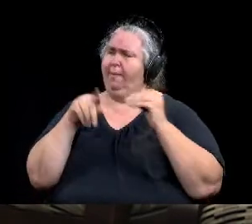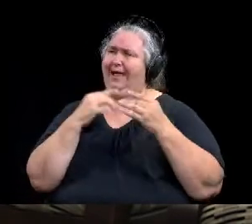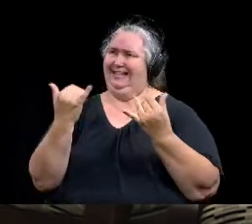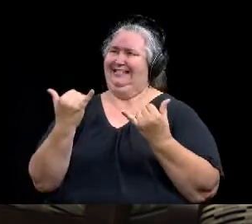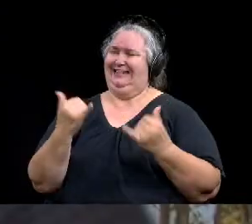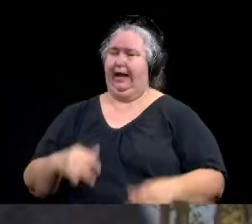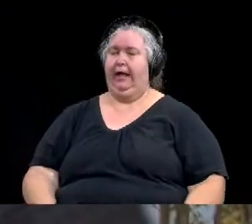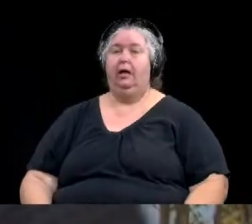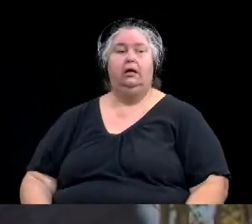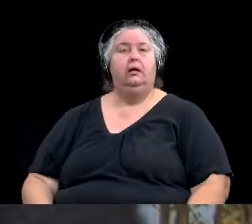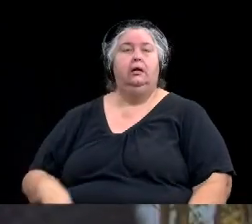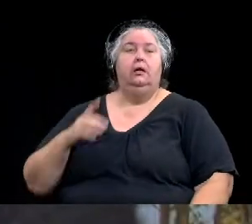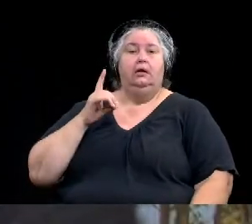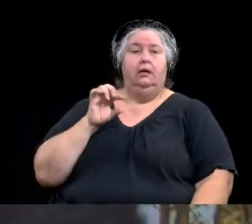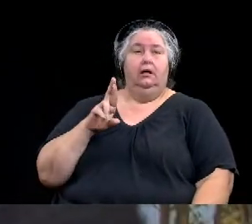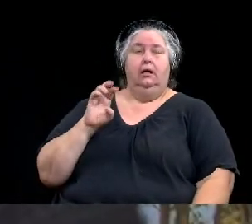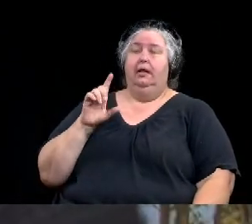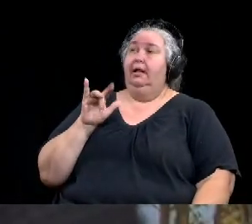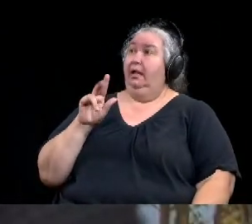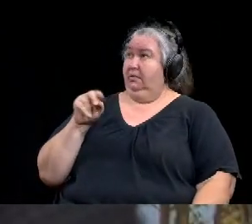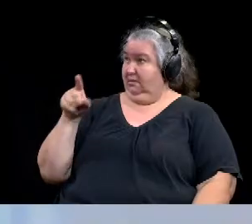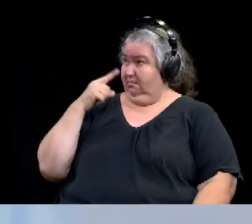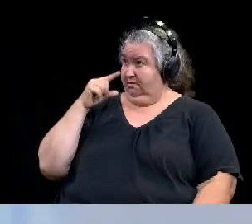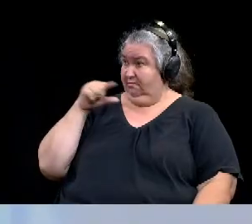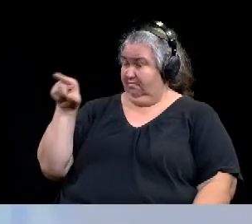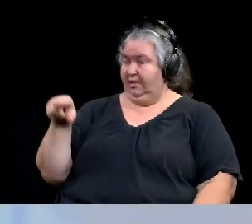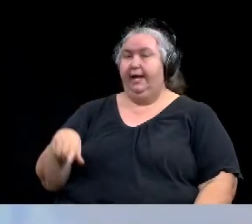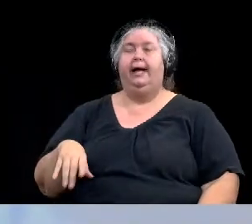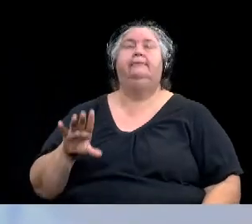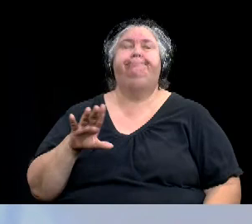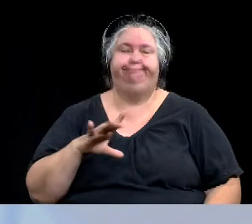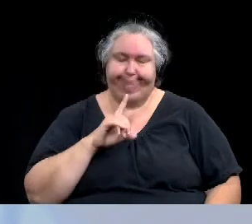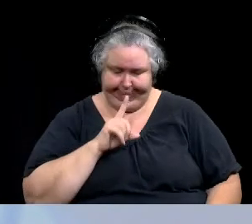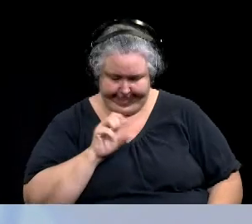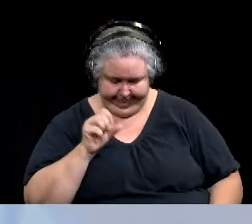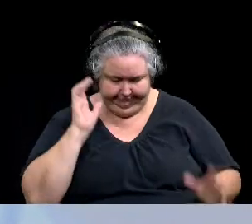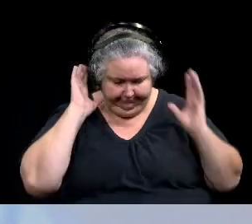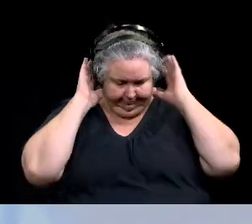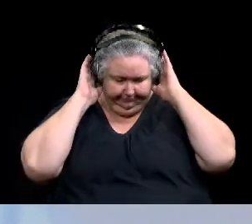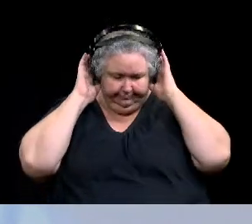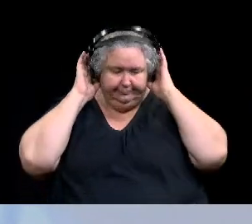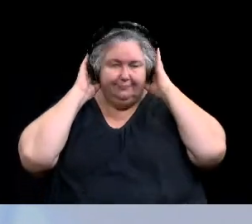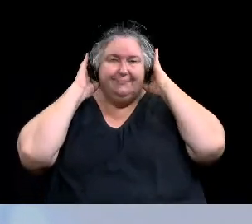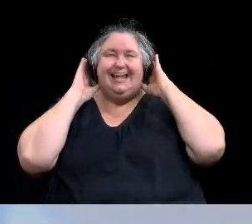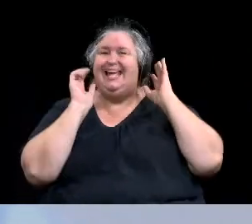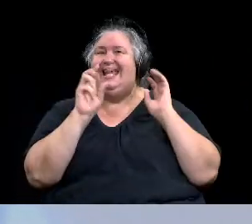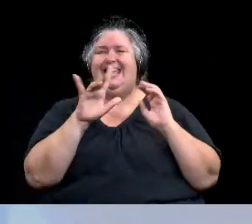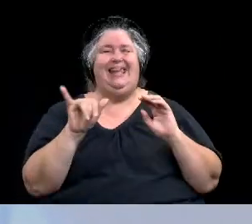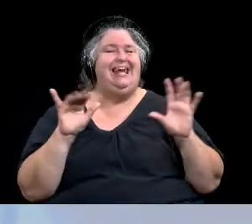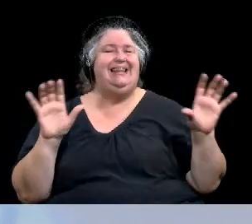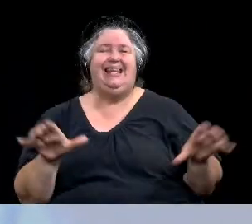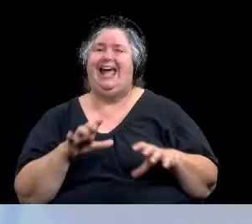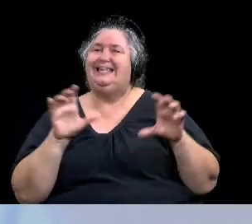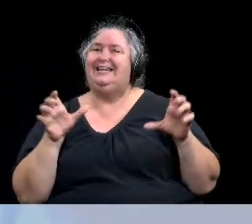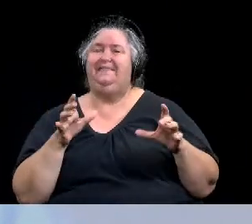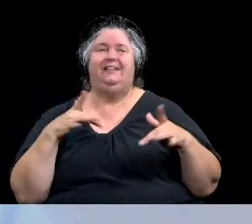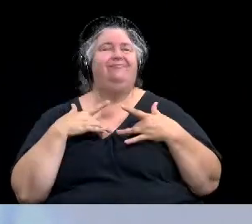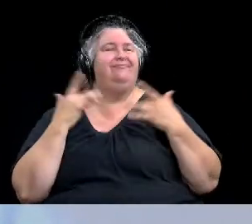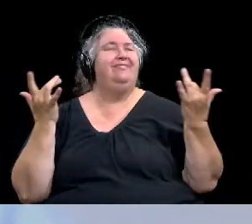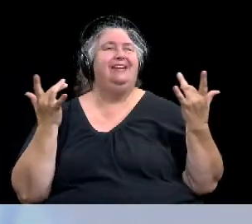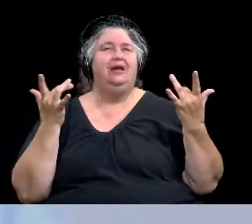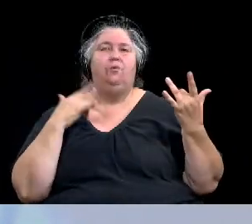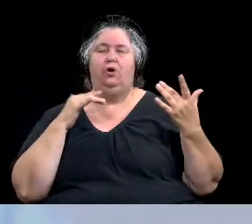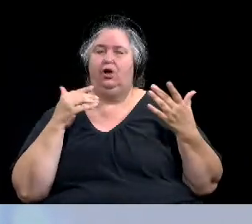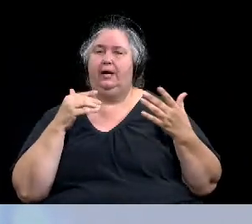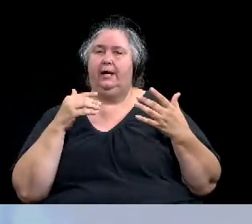Dr. Lyson, would you mind speaking to that one, please? Yeah, happily. So, any activity where you're around people unmasked and in close proximity